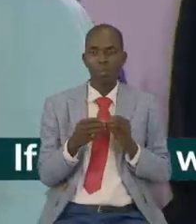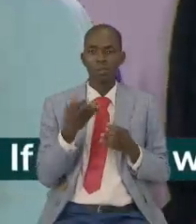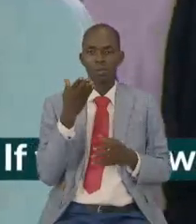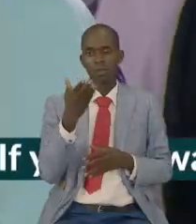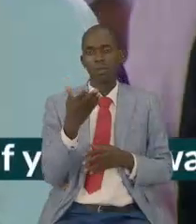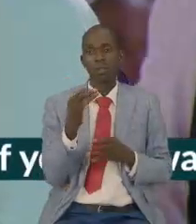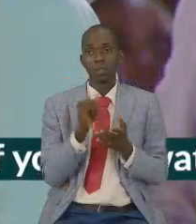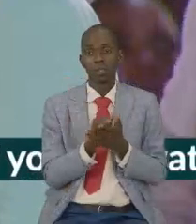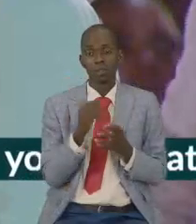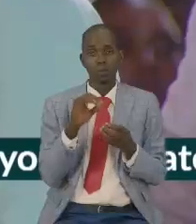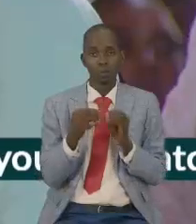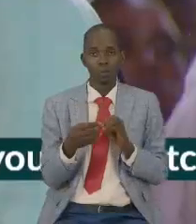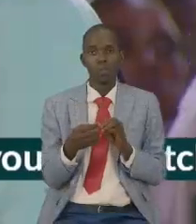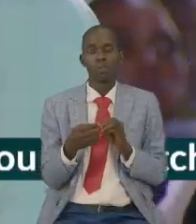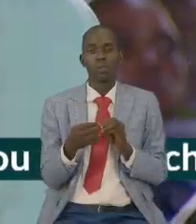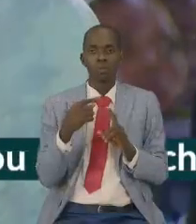anybody.